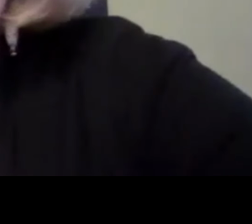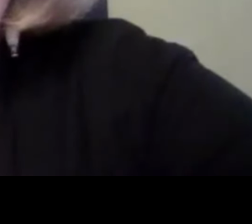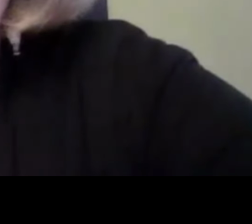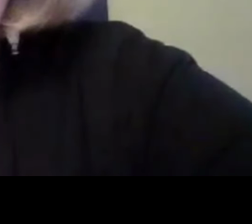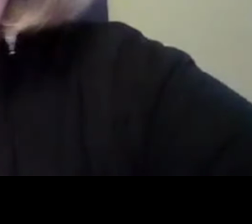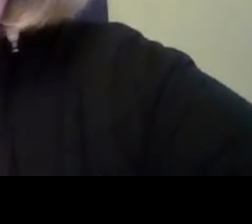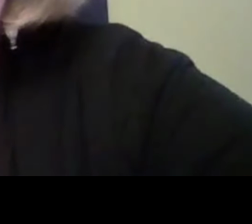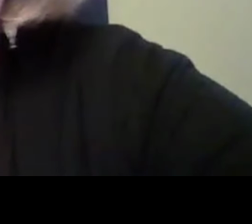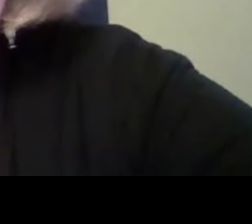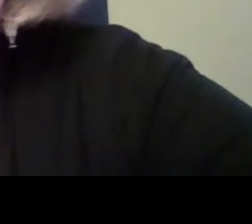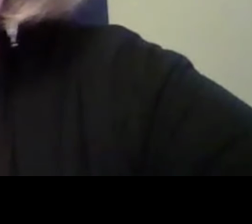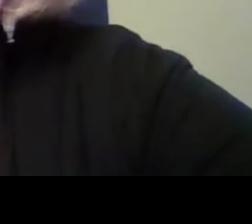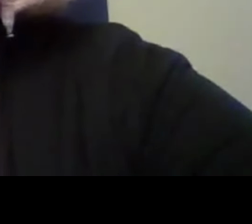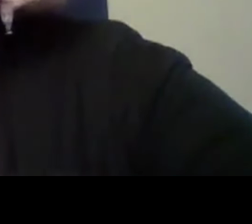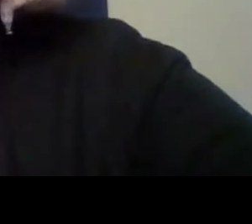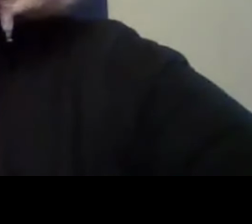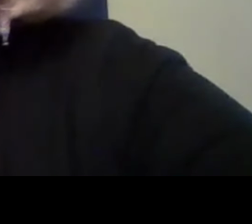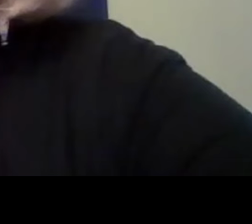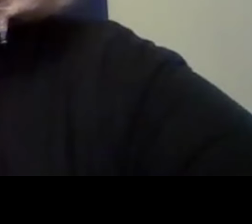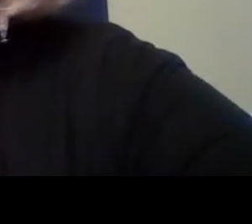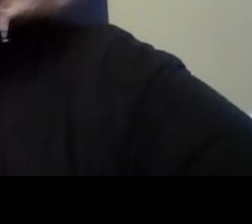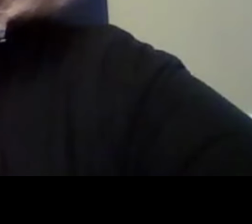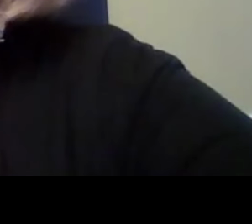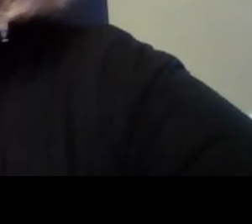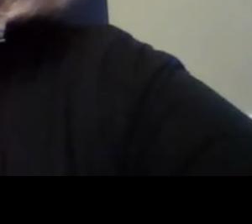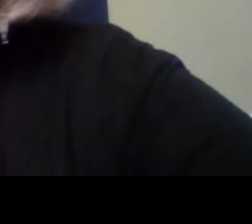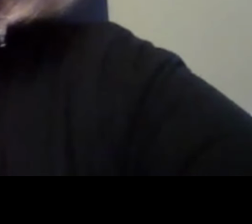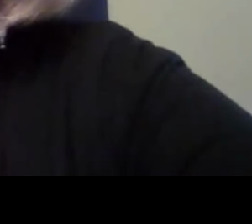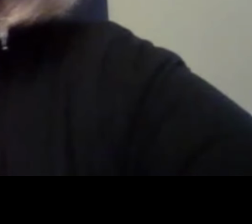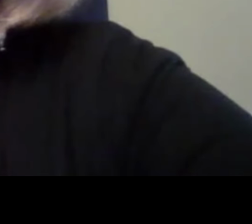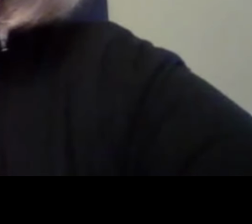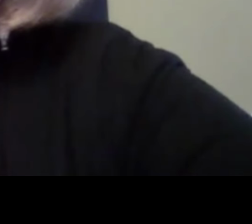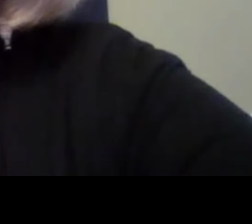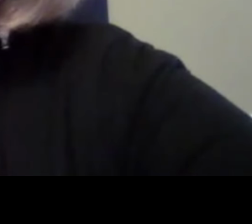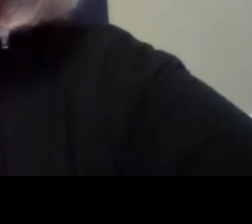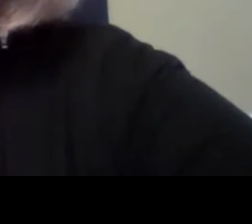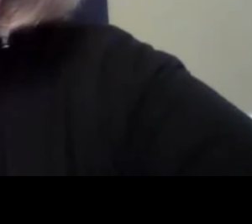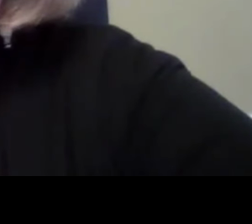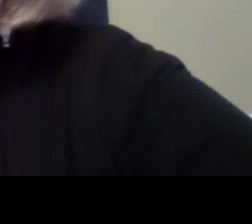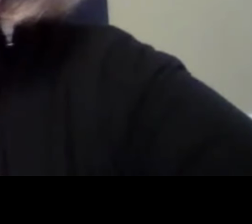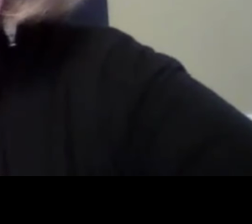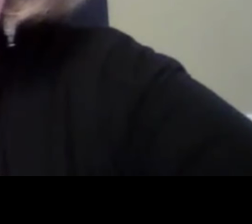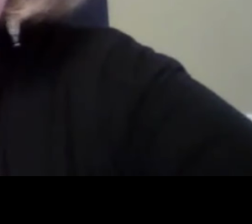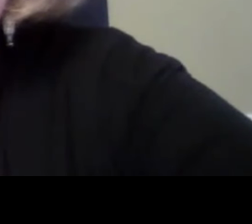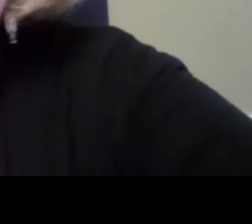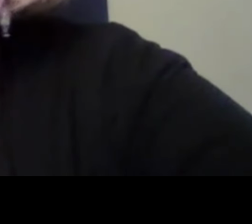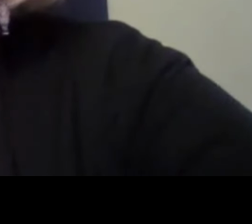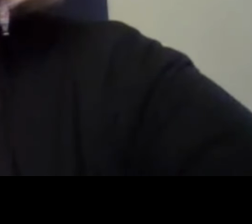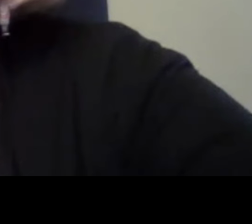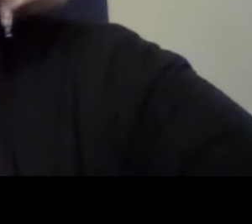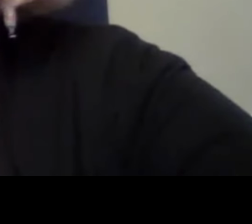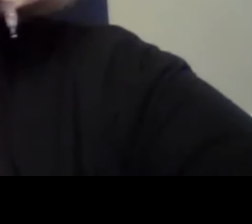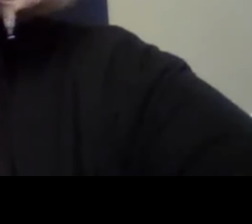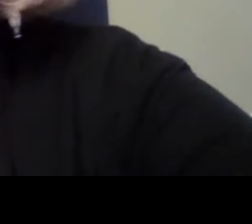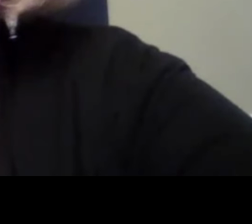She also serves as an advisor for a documentary film called Being Michelle, which focuses on the injustices that happened to a deaf